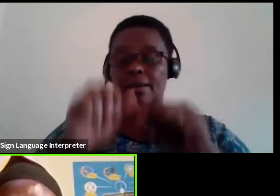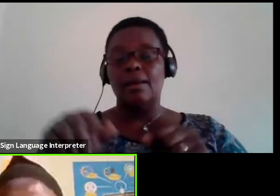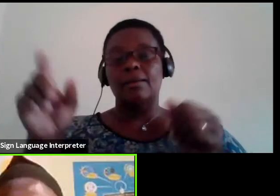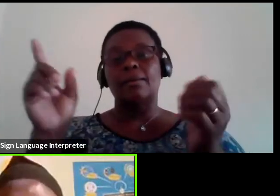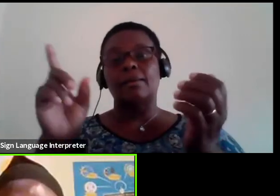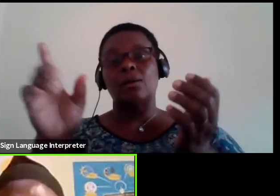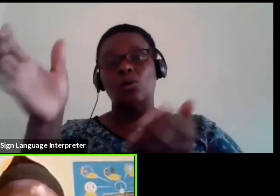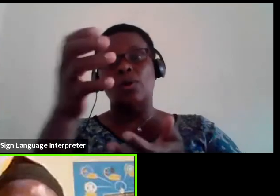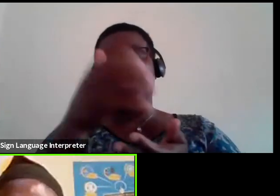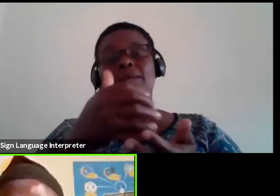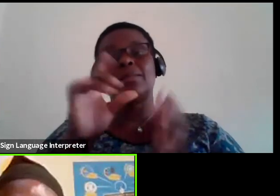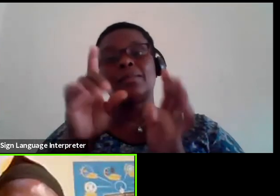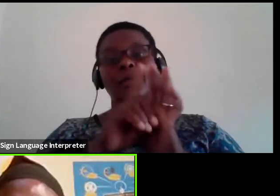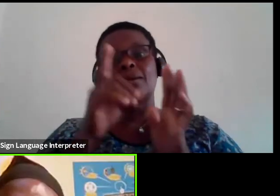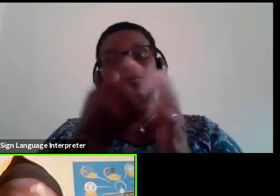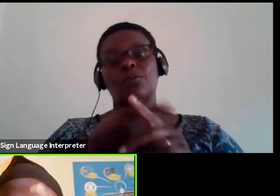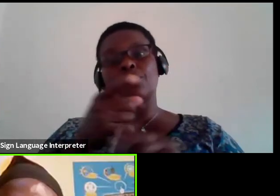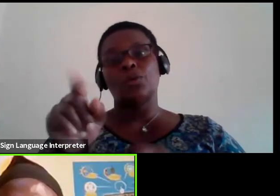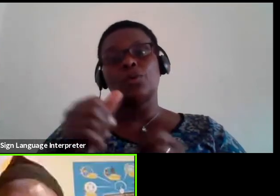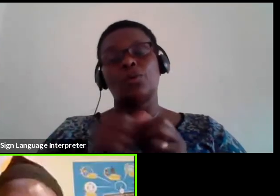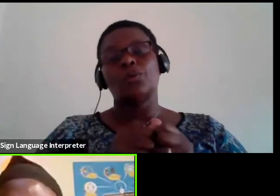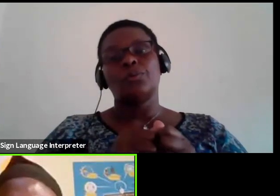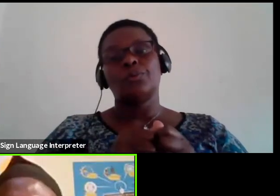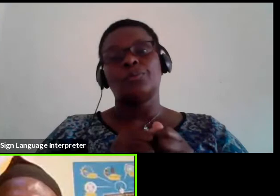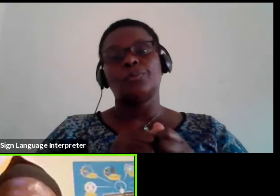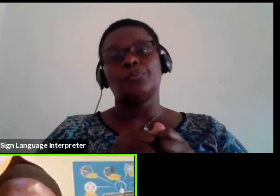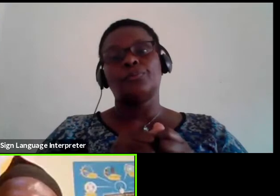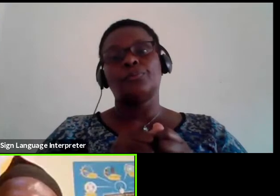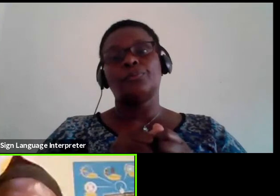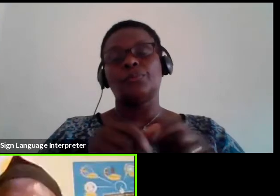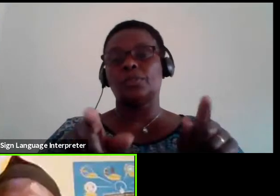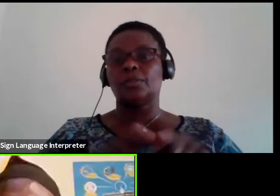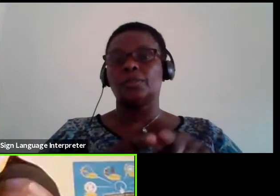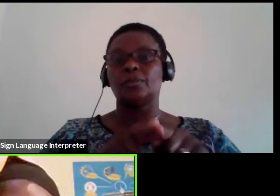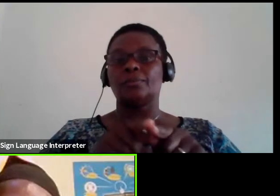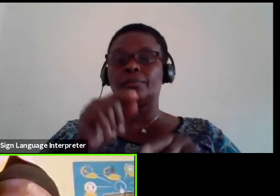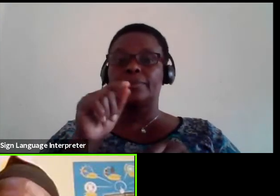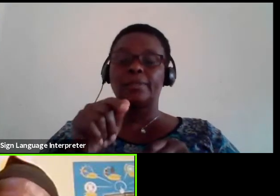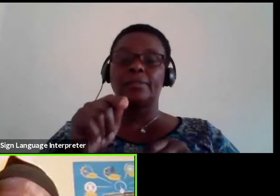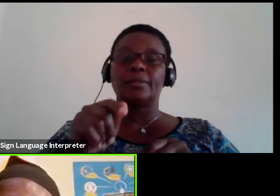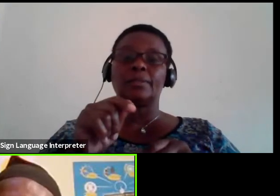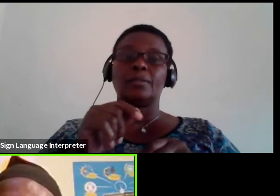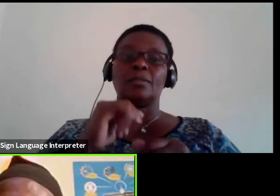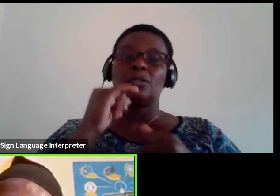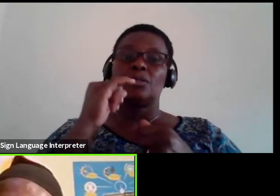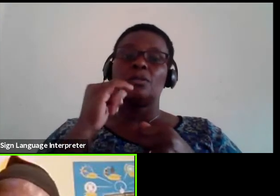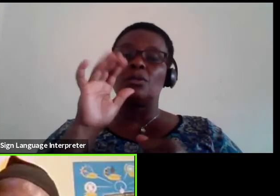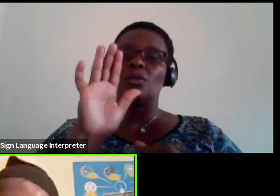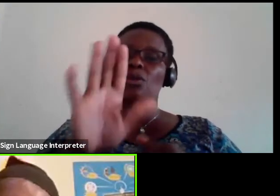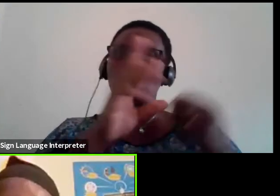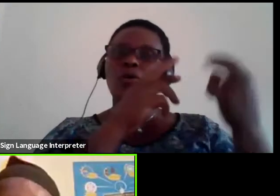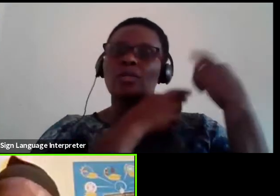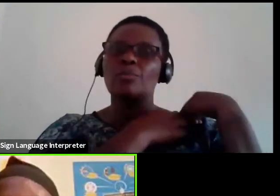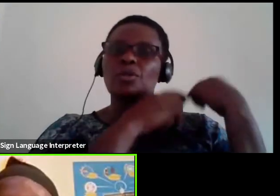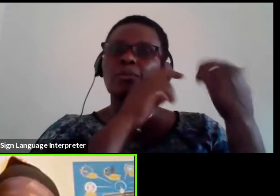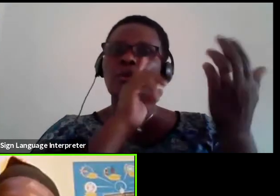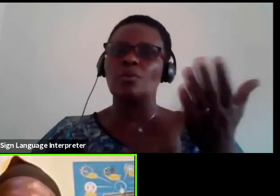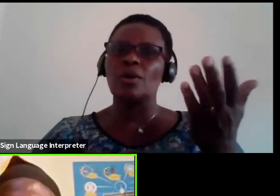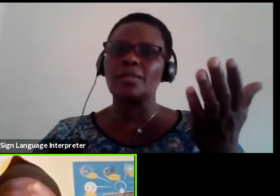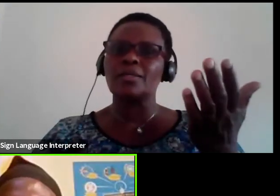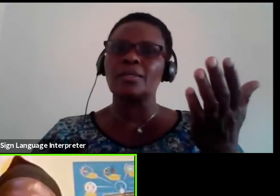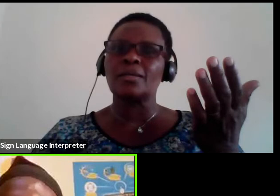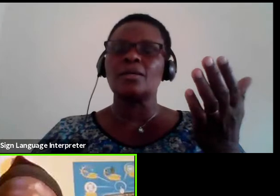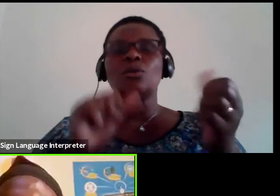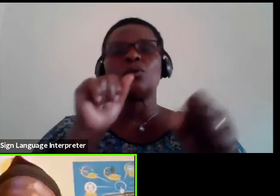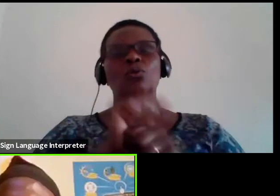not to keep yourself secured and safe online, but rather your own job is to be doing your own job, to be doing what you have to be doing.